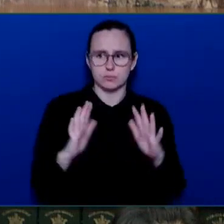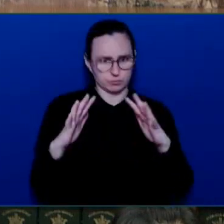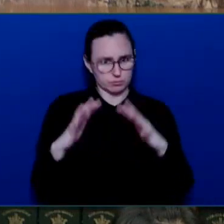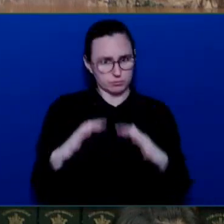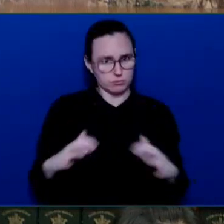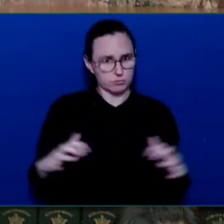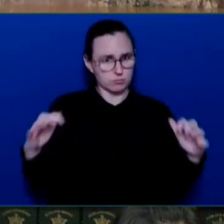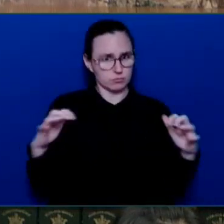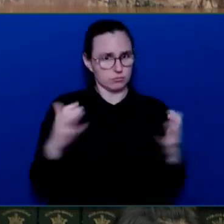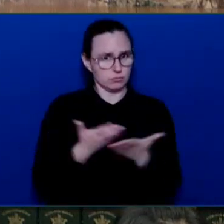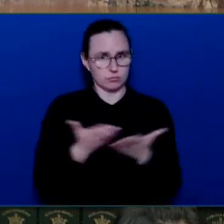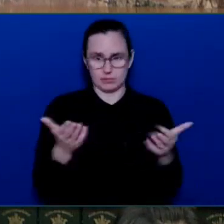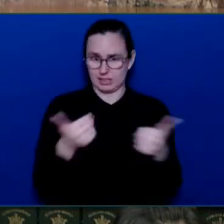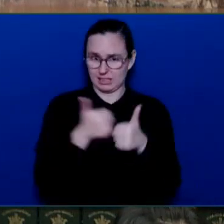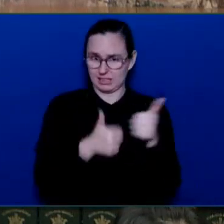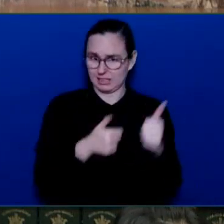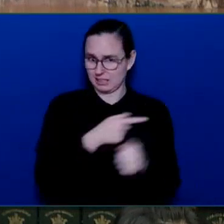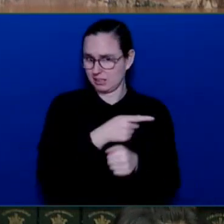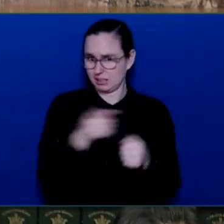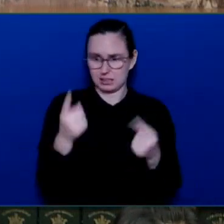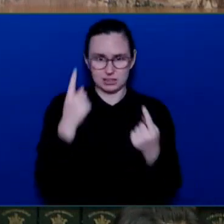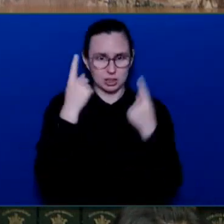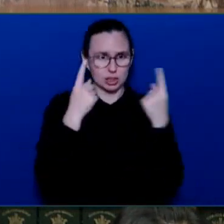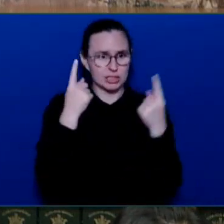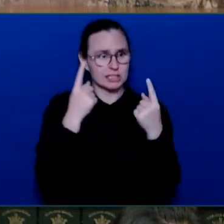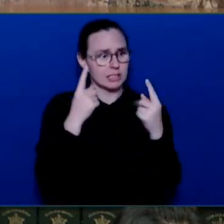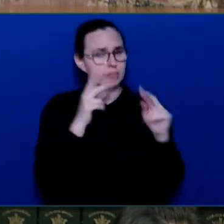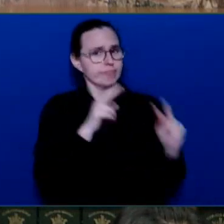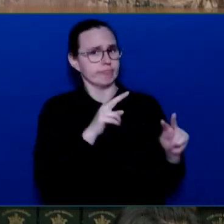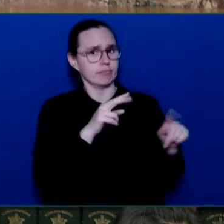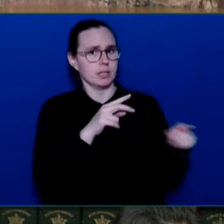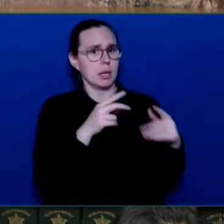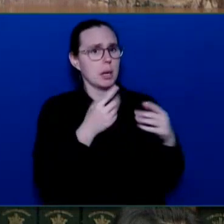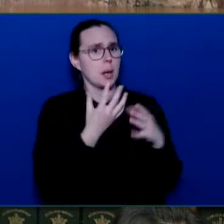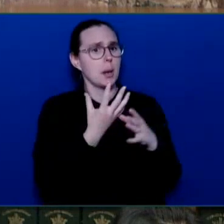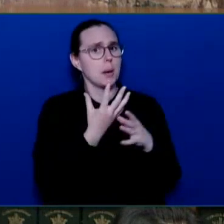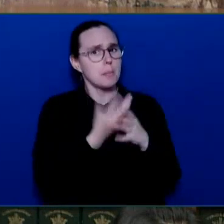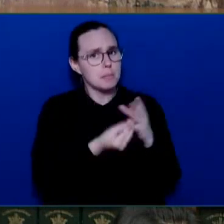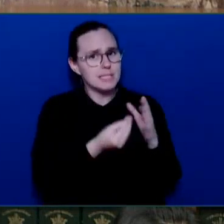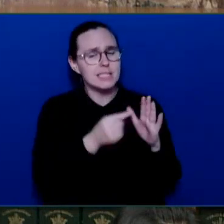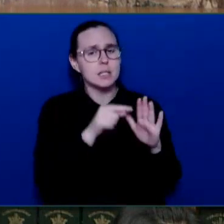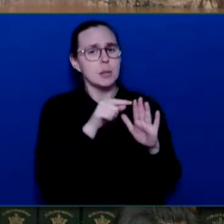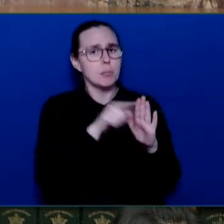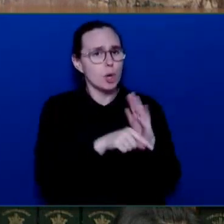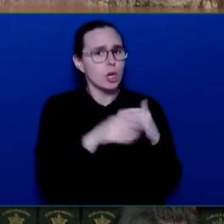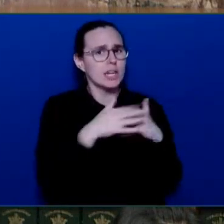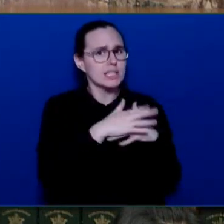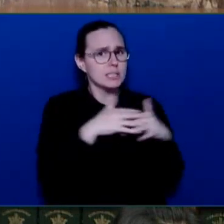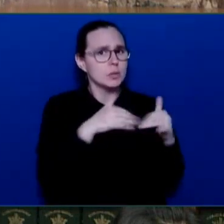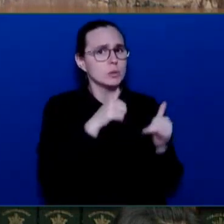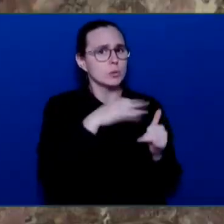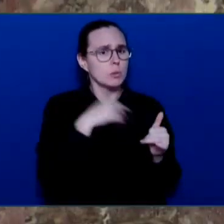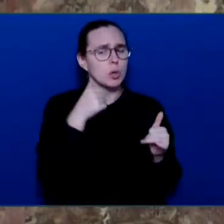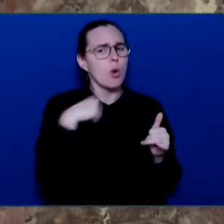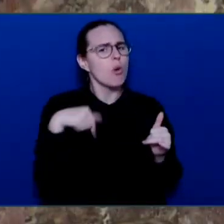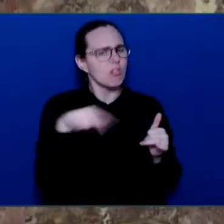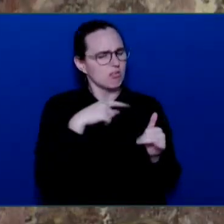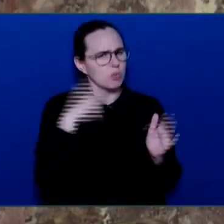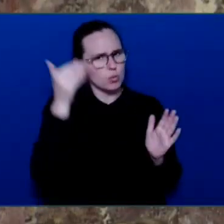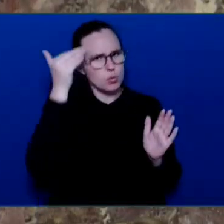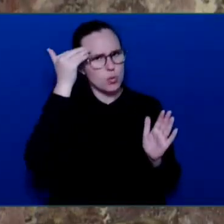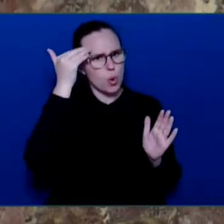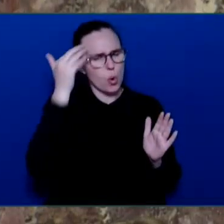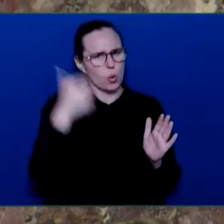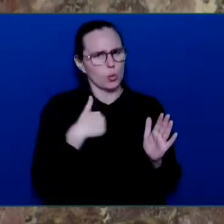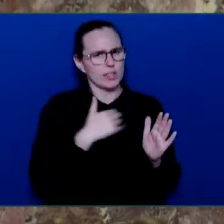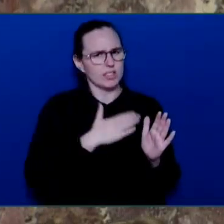seriously. That's why we've made initiatives. That's why we are on the path of reconciliation. And it's not just